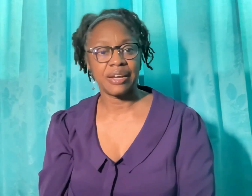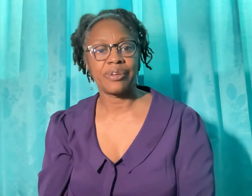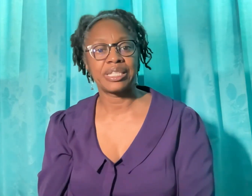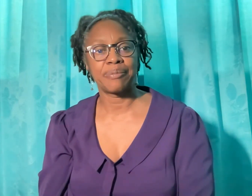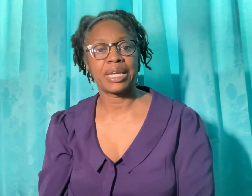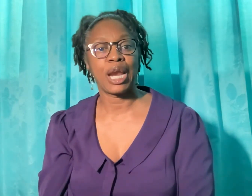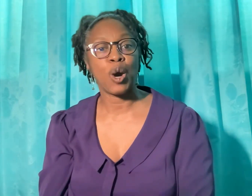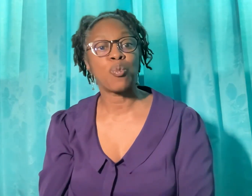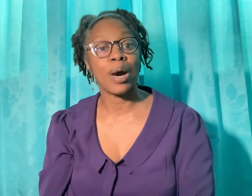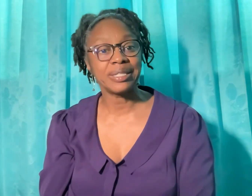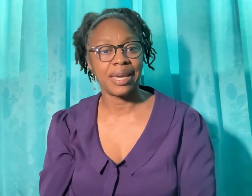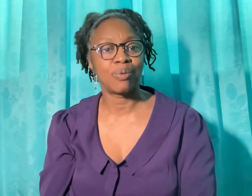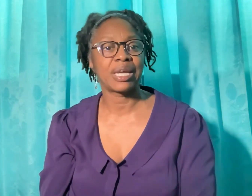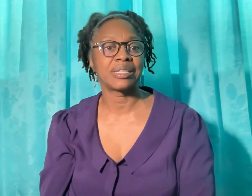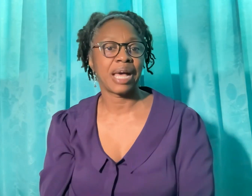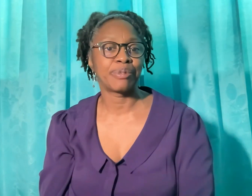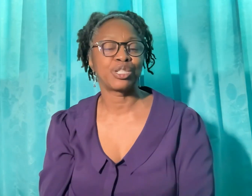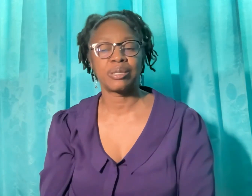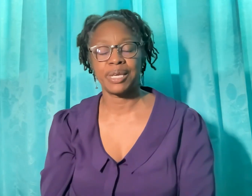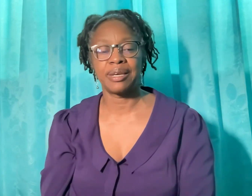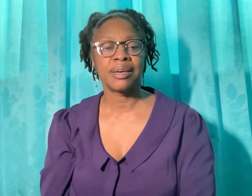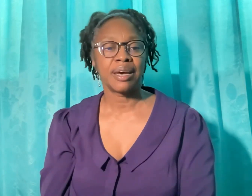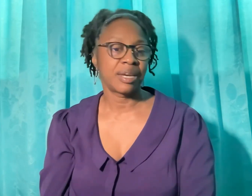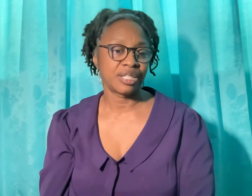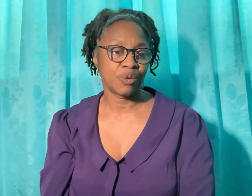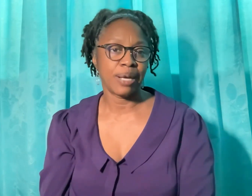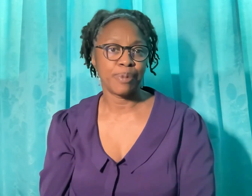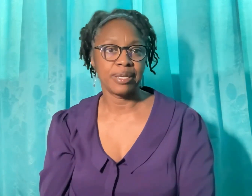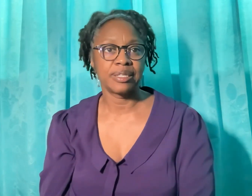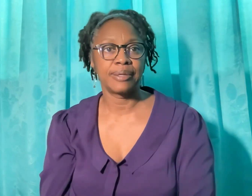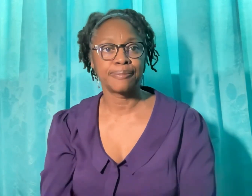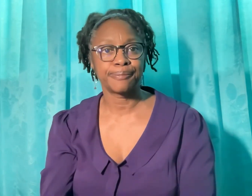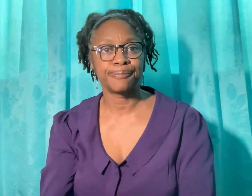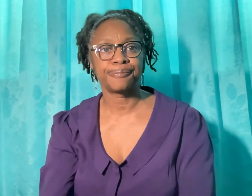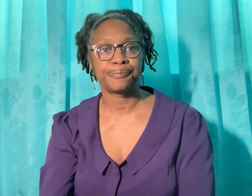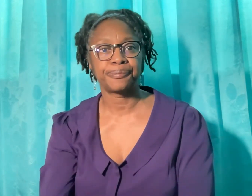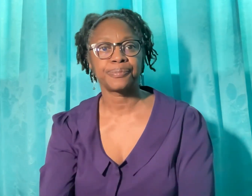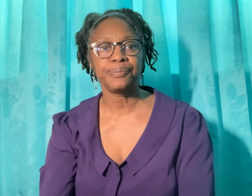it is definitely something that I hope one day we can establish to be a nationwide policy.